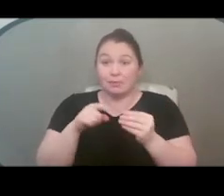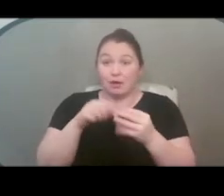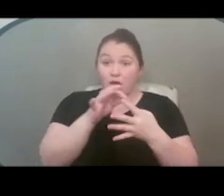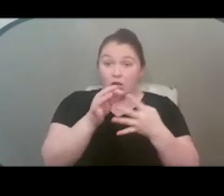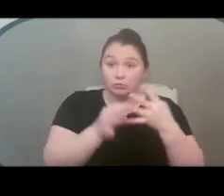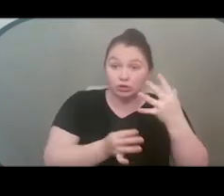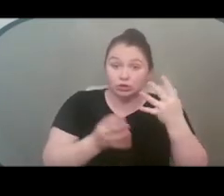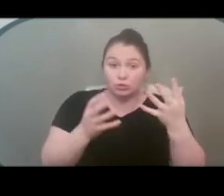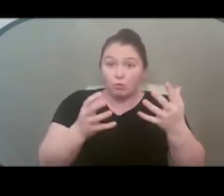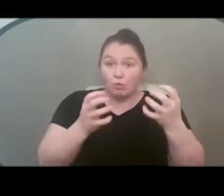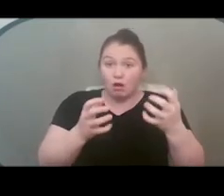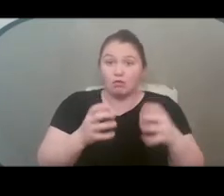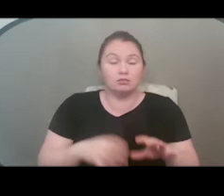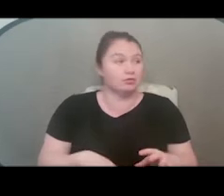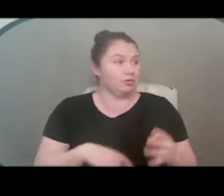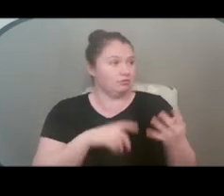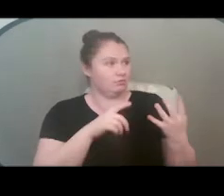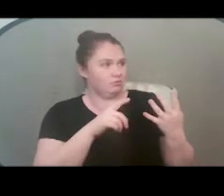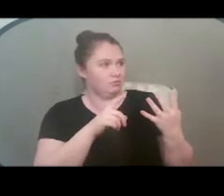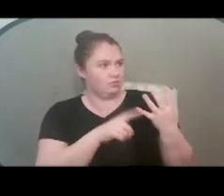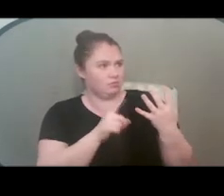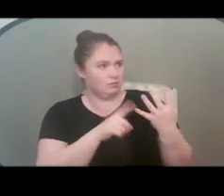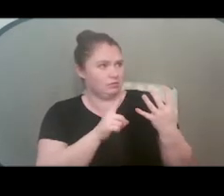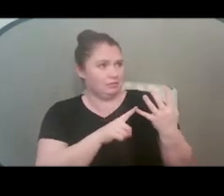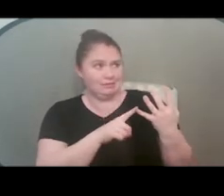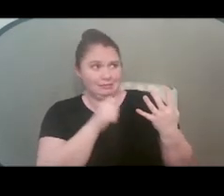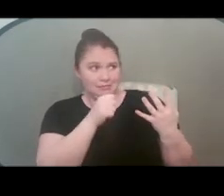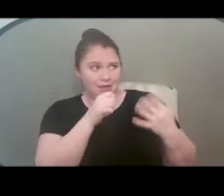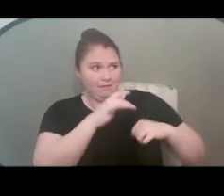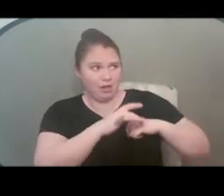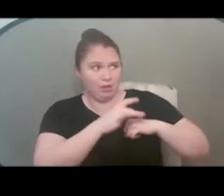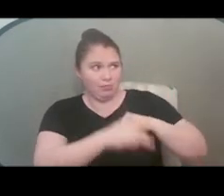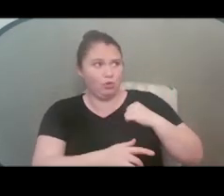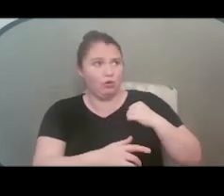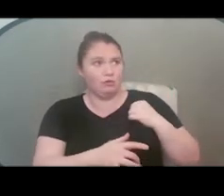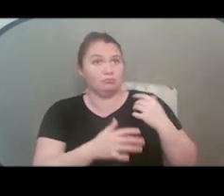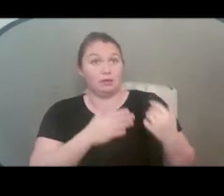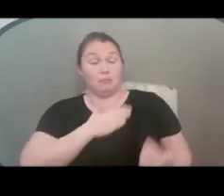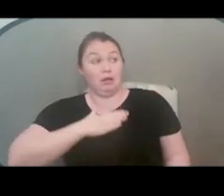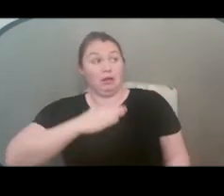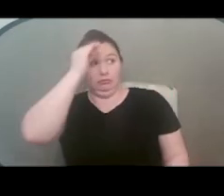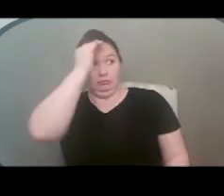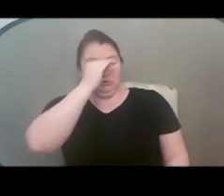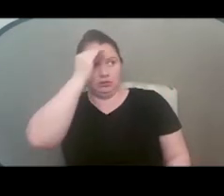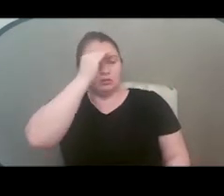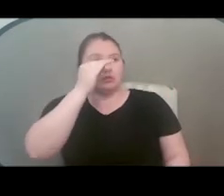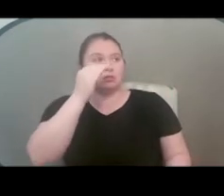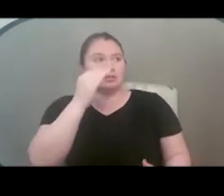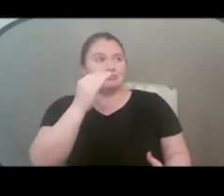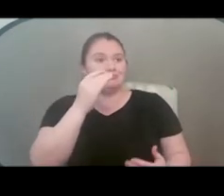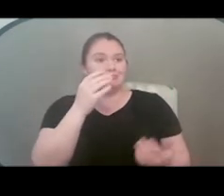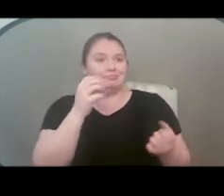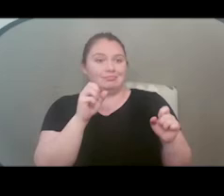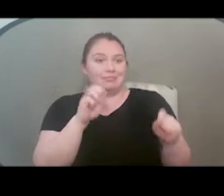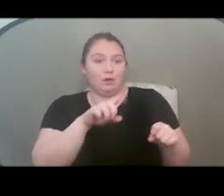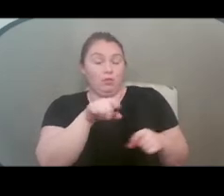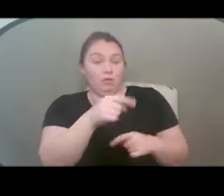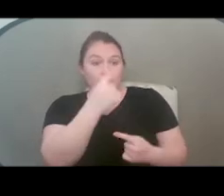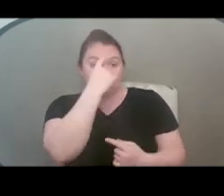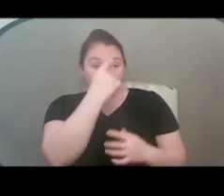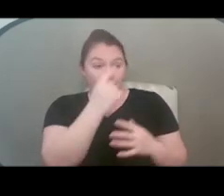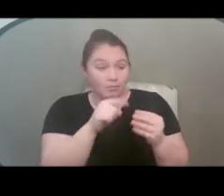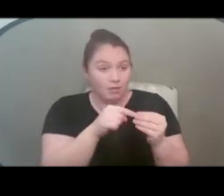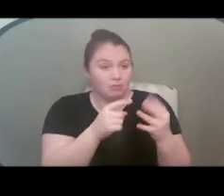it. If a greenfield site isn't available, I would say option three is the only thing I can think of, because we've been in this